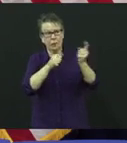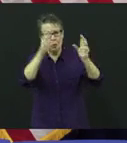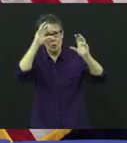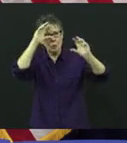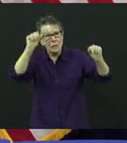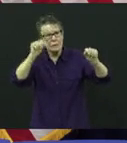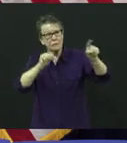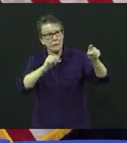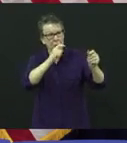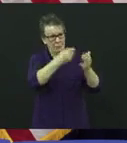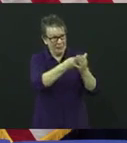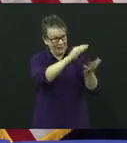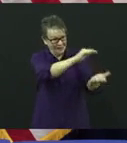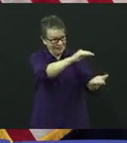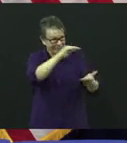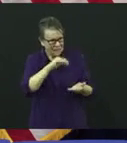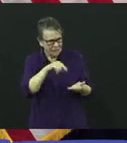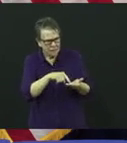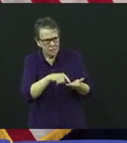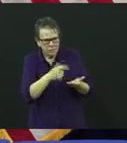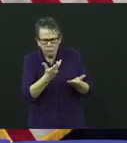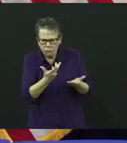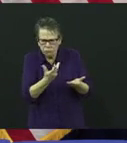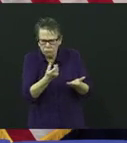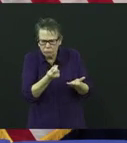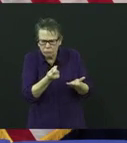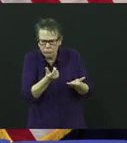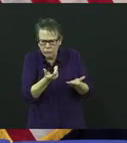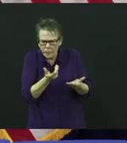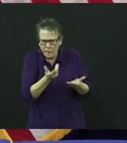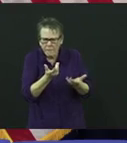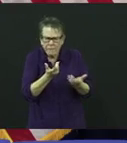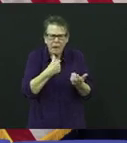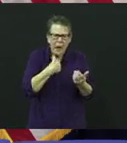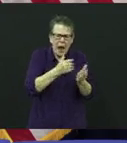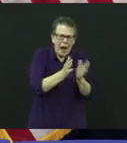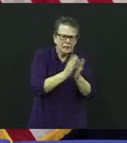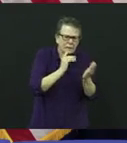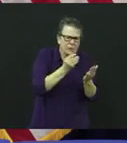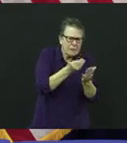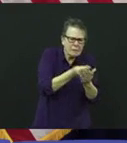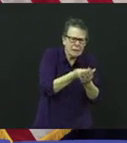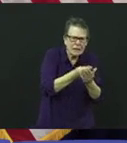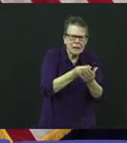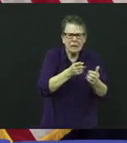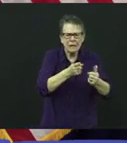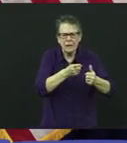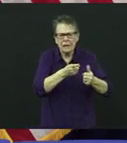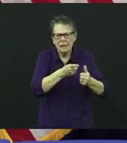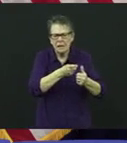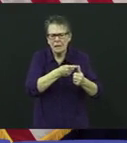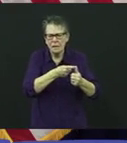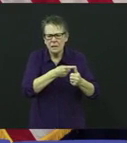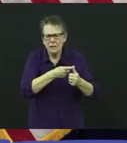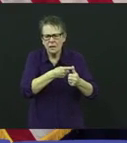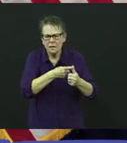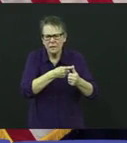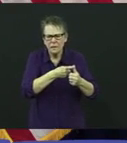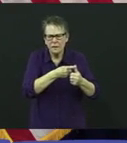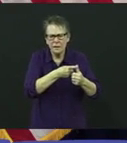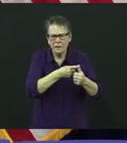Act, and that is under consideration. I want to give a shout out to our delegation who have stood tall in support of that. Just